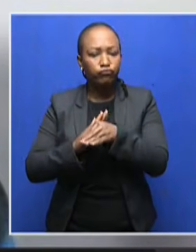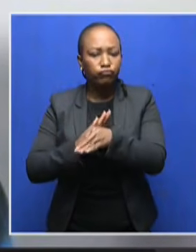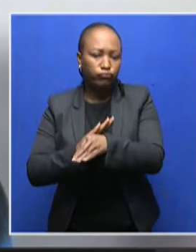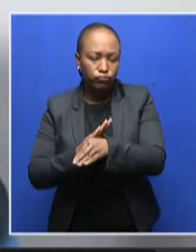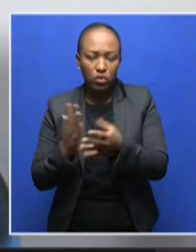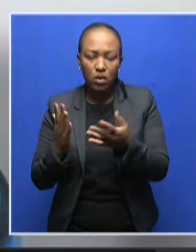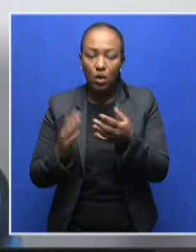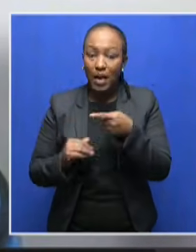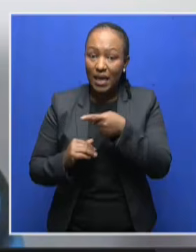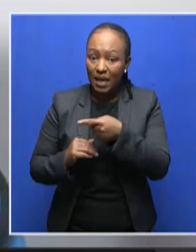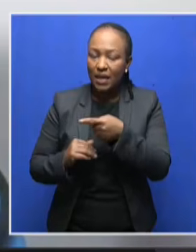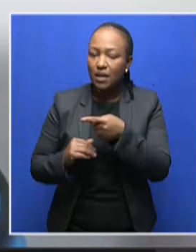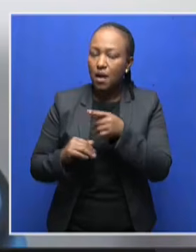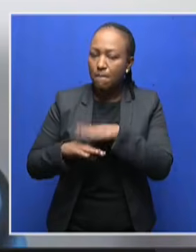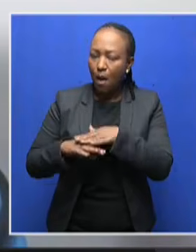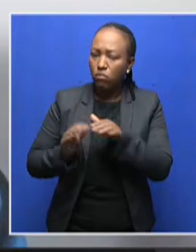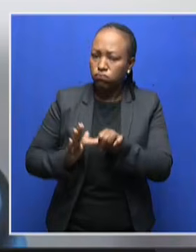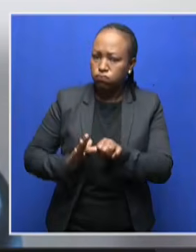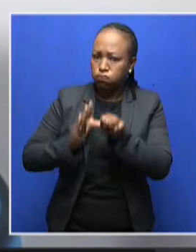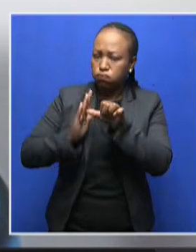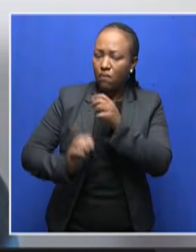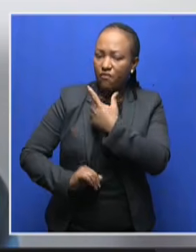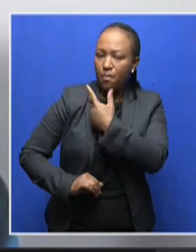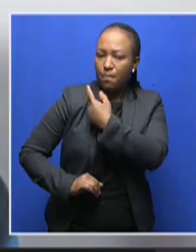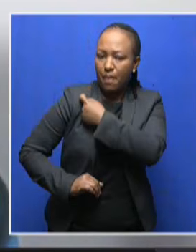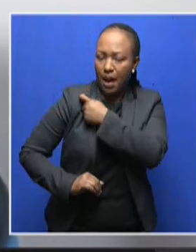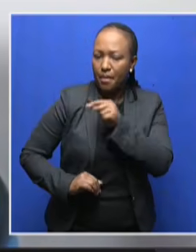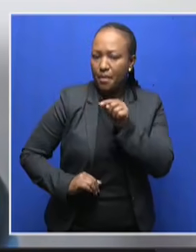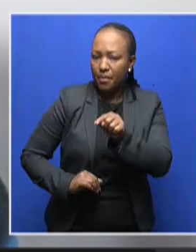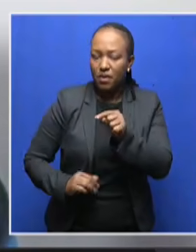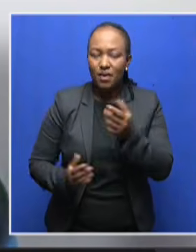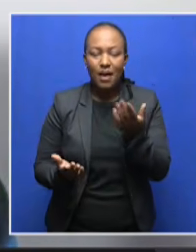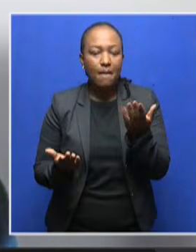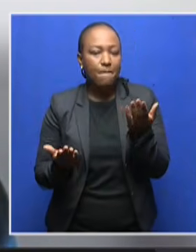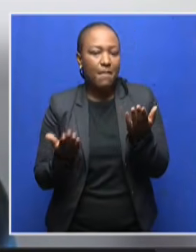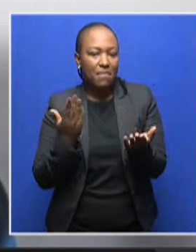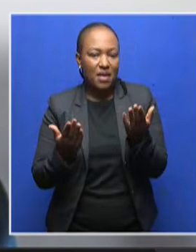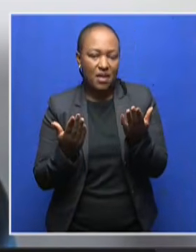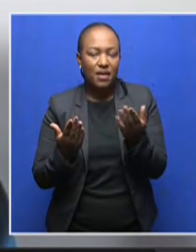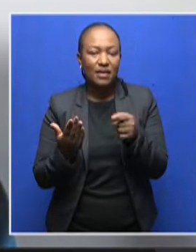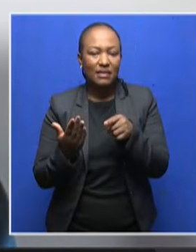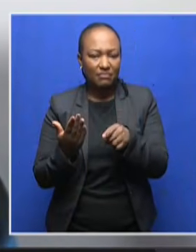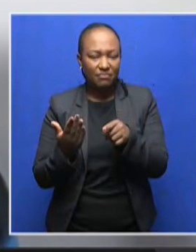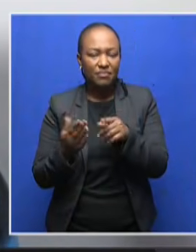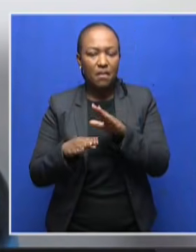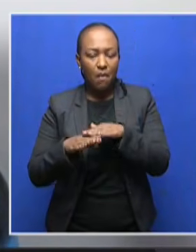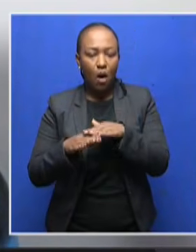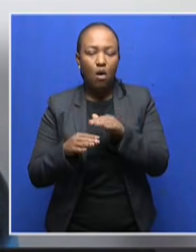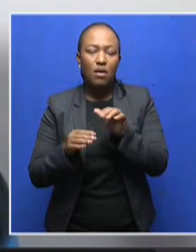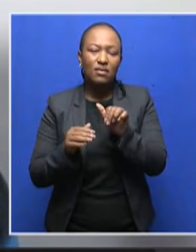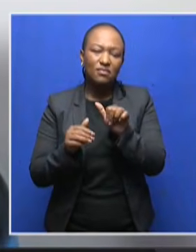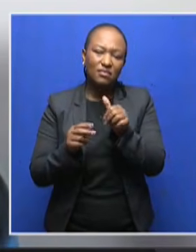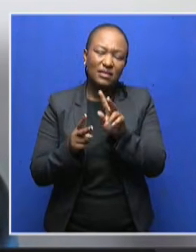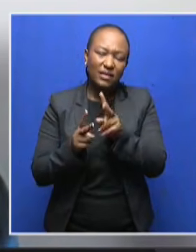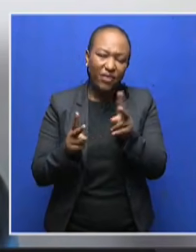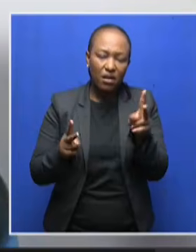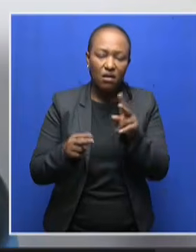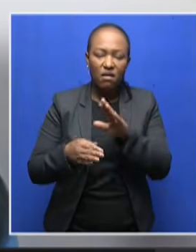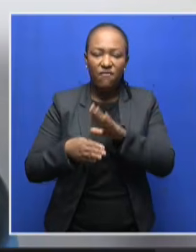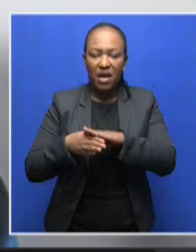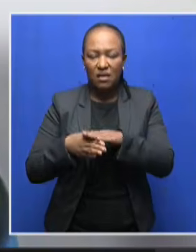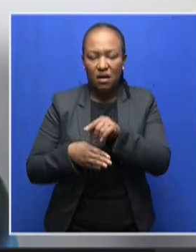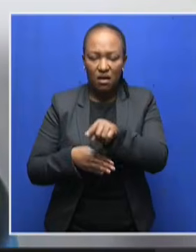primary health care. So what is the reasons that's driving this? It's probably multifactorial, but certainly the weaknesses in